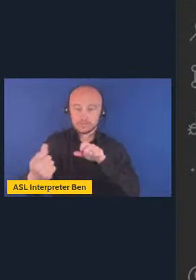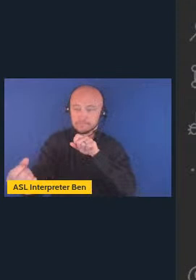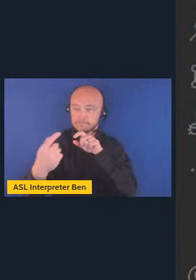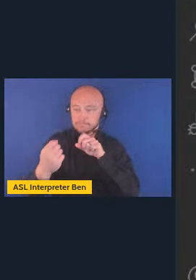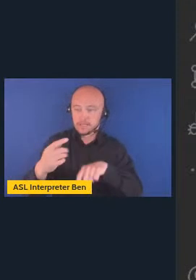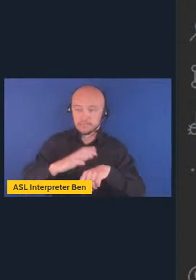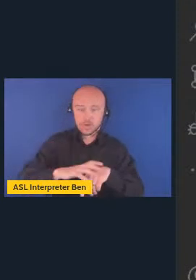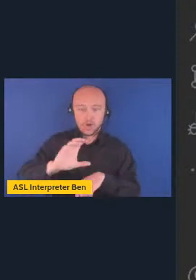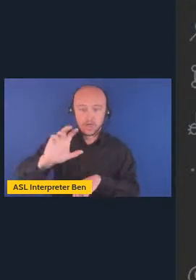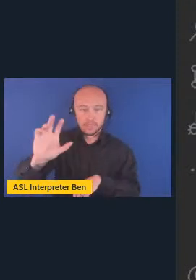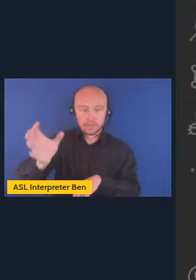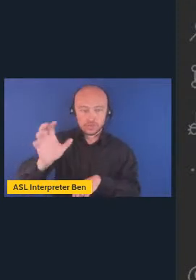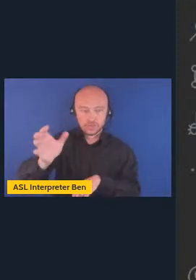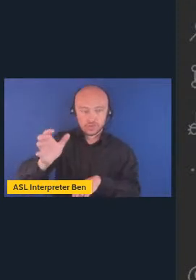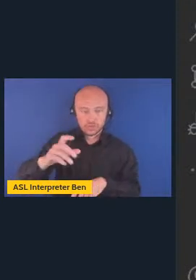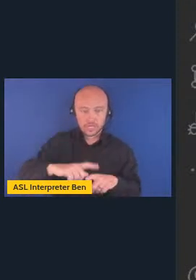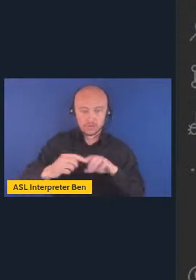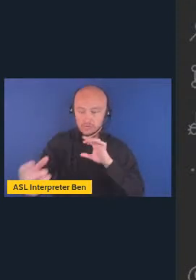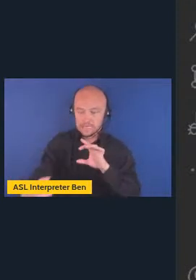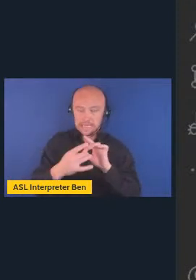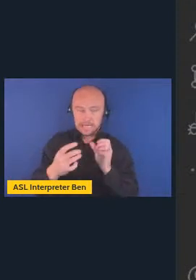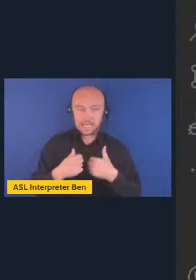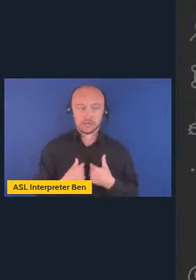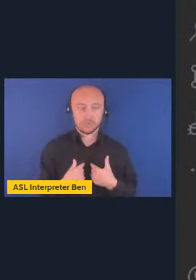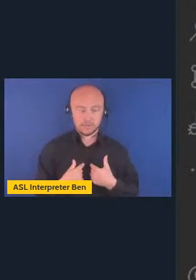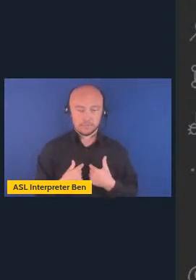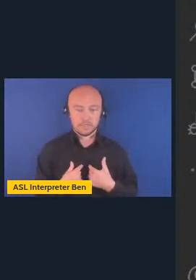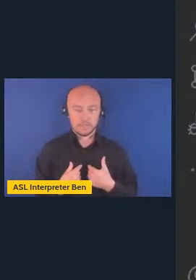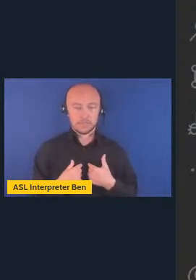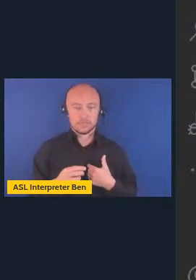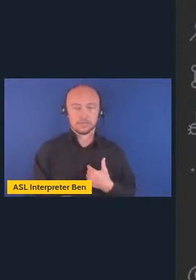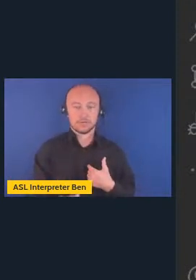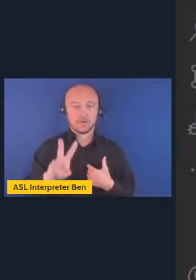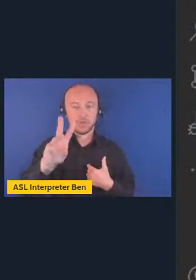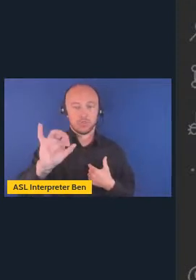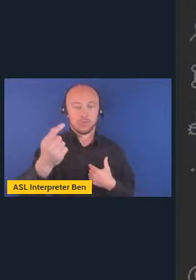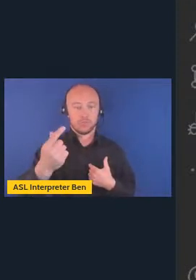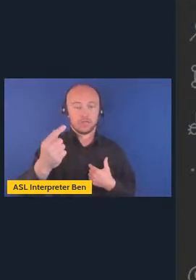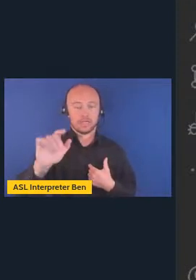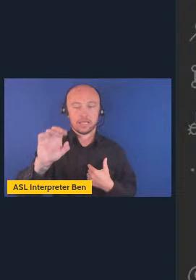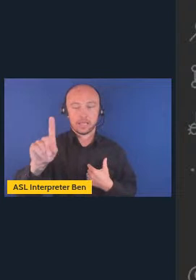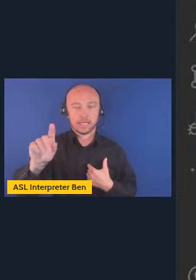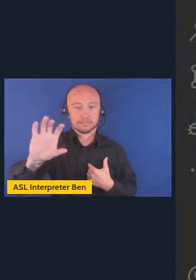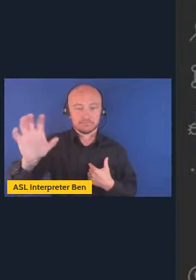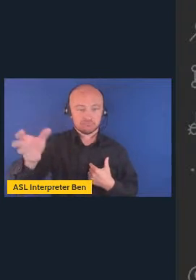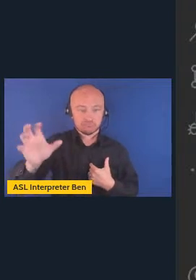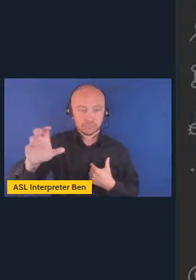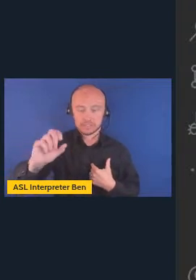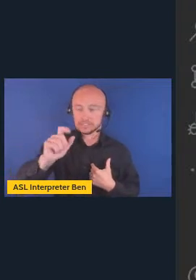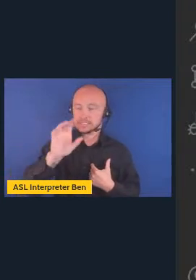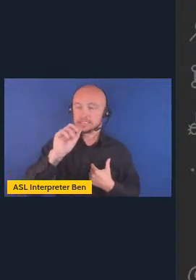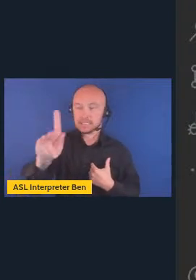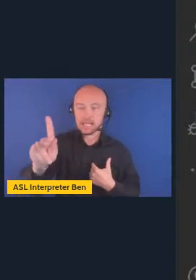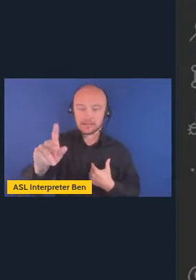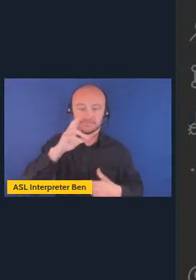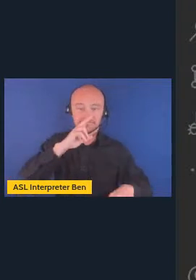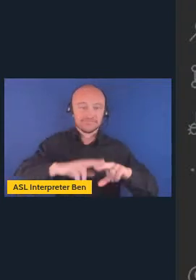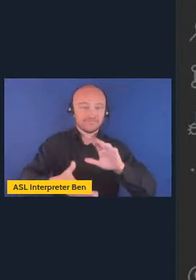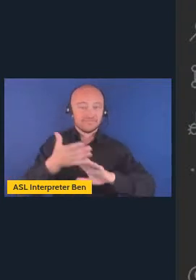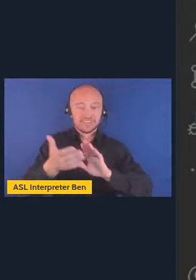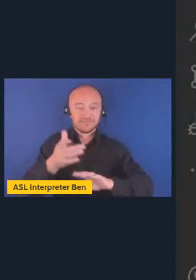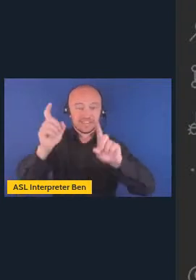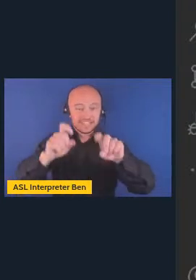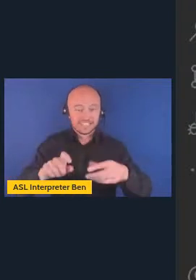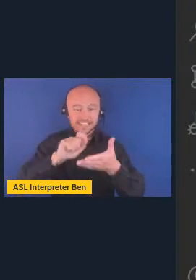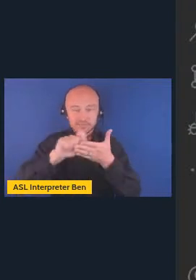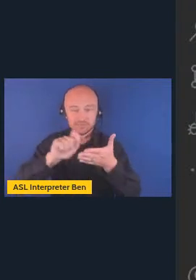channel and just connect with me over Wingline Slack channel as well. And hope you have fun running tests and writing